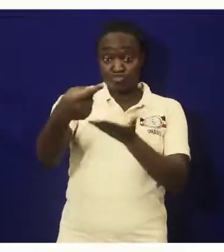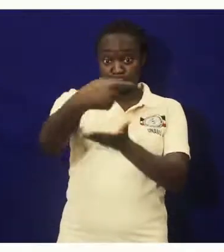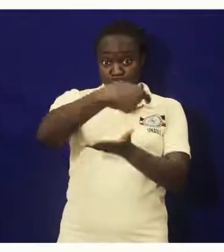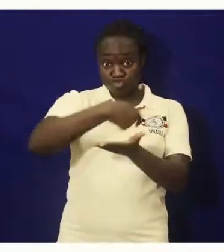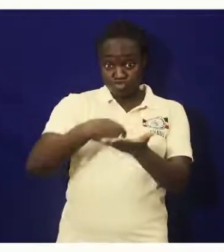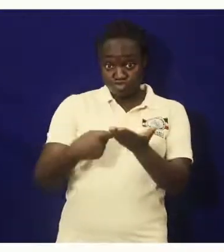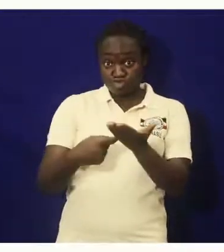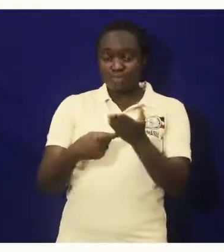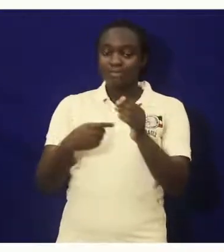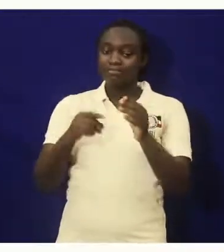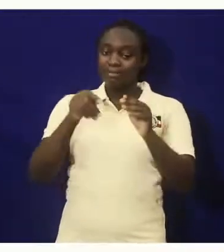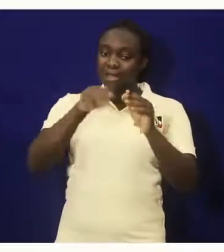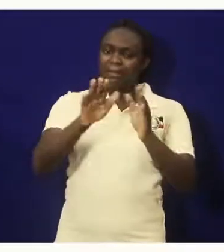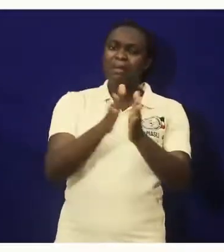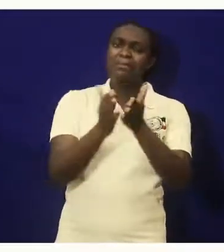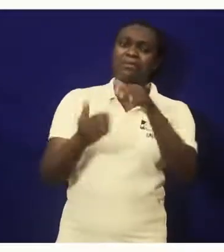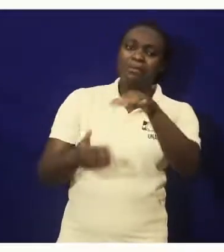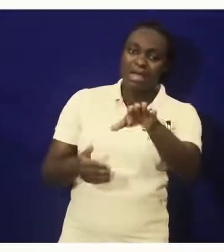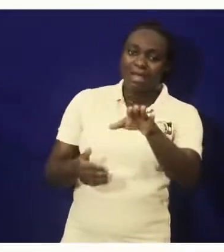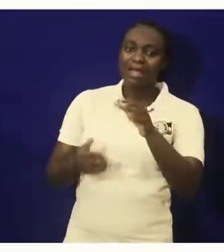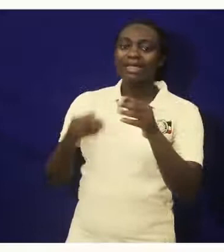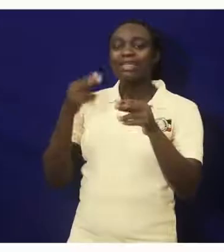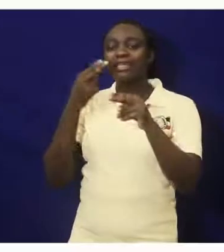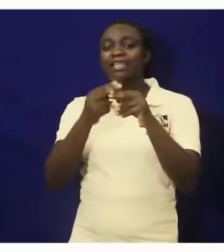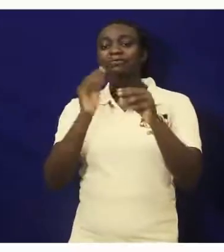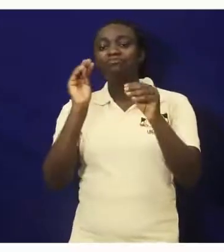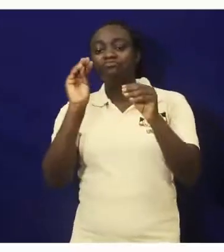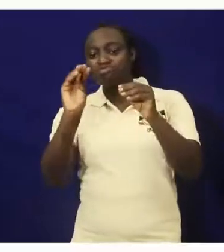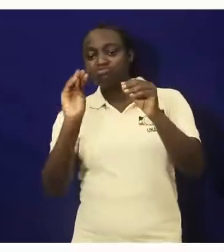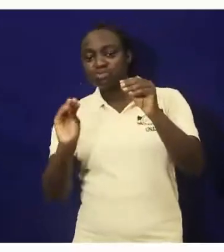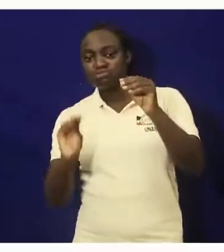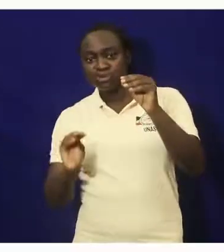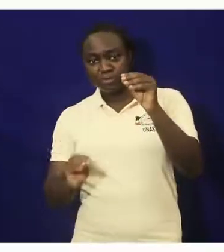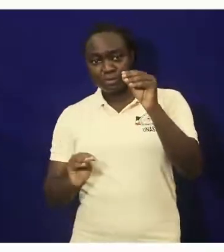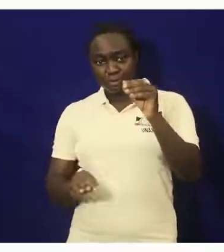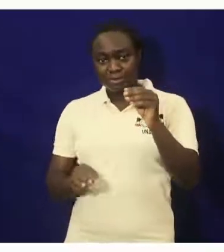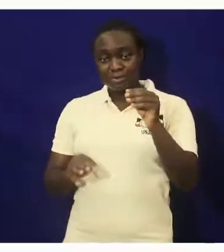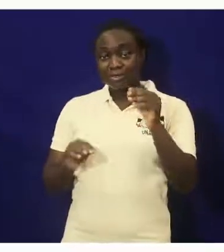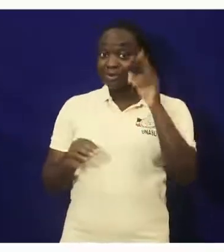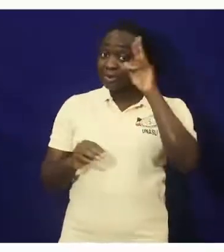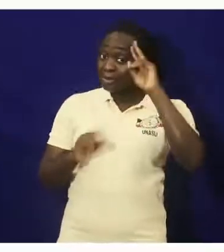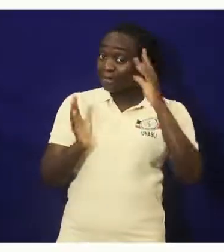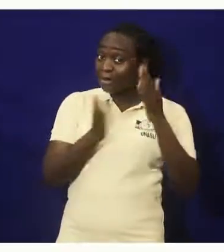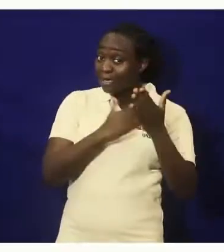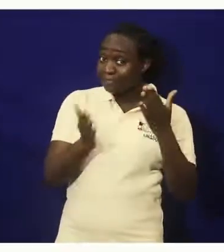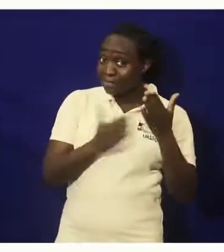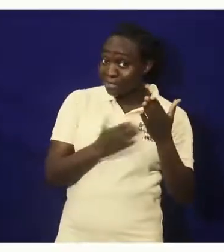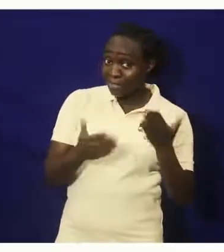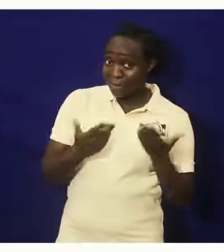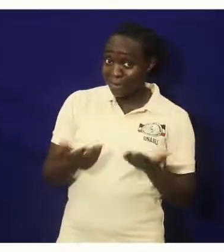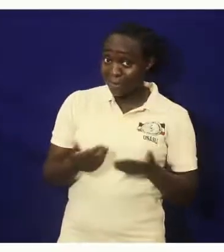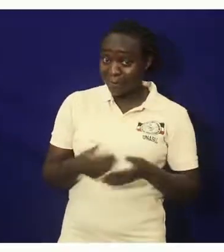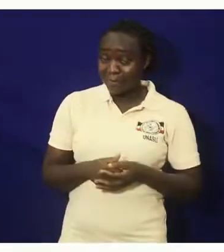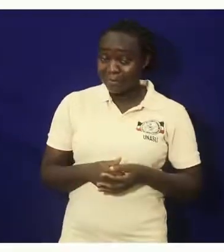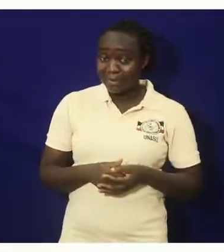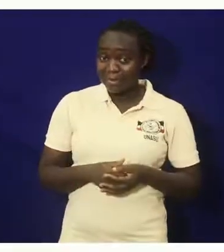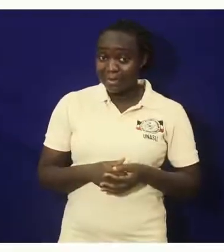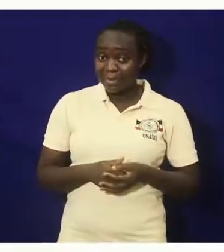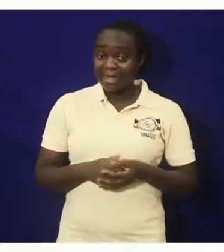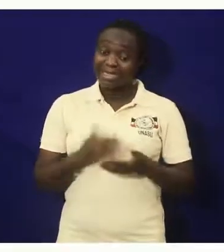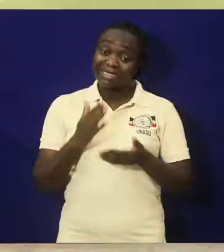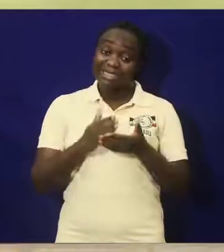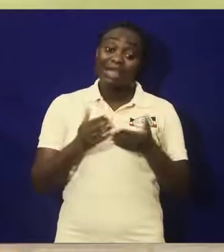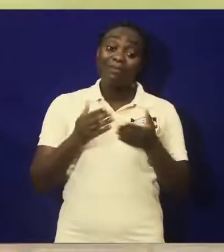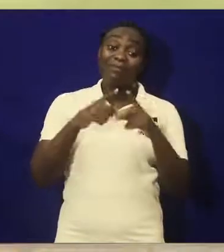and label the parts that were mentioned in the song, and even others that were not in